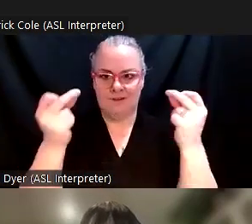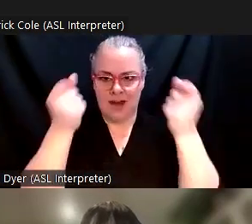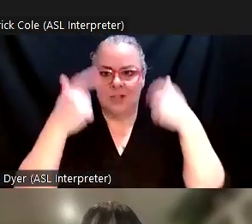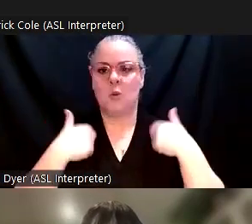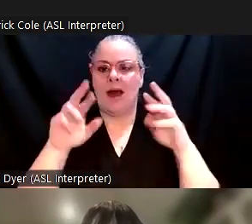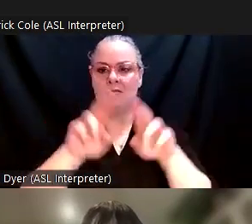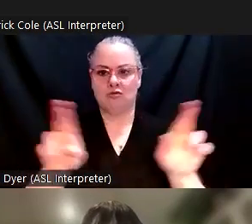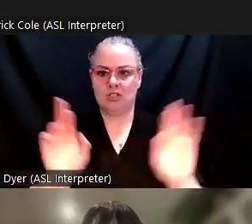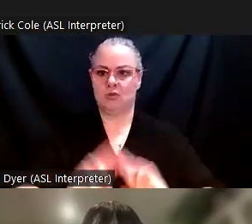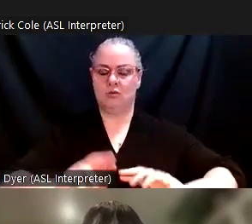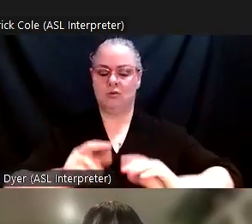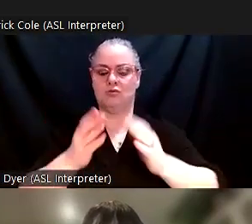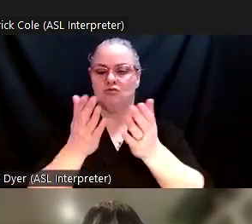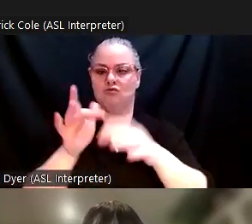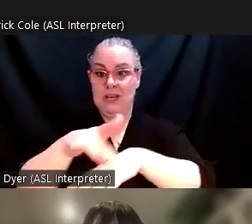hand.